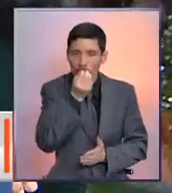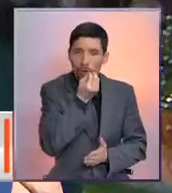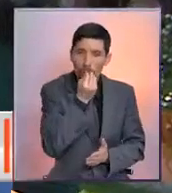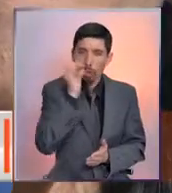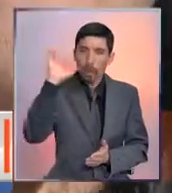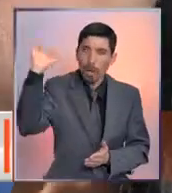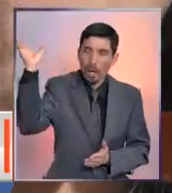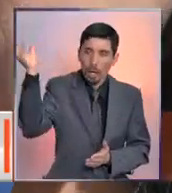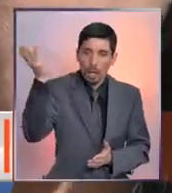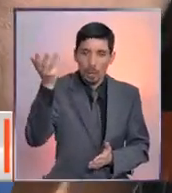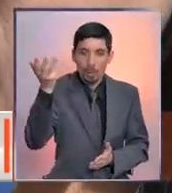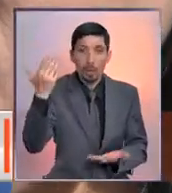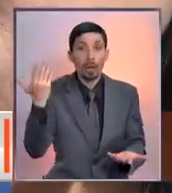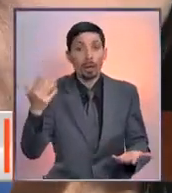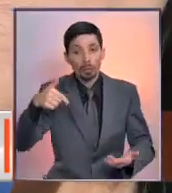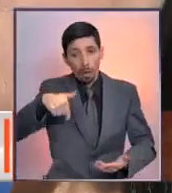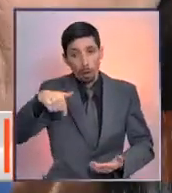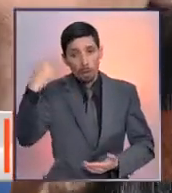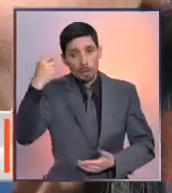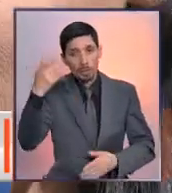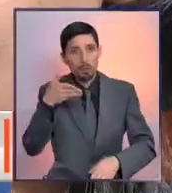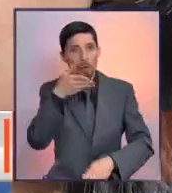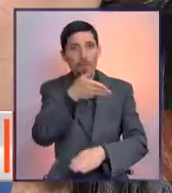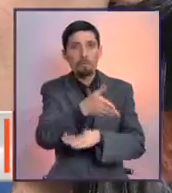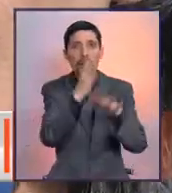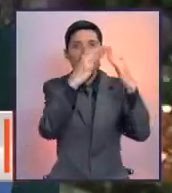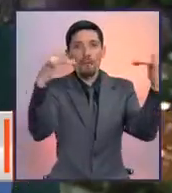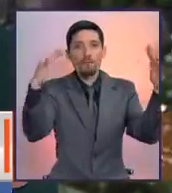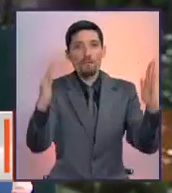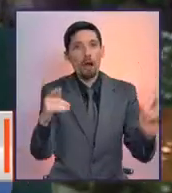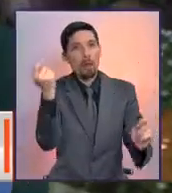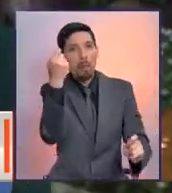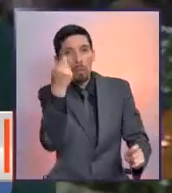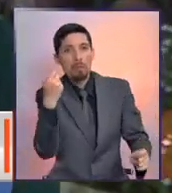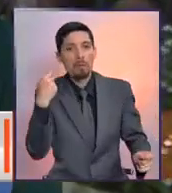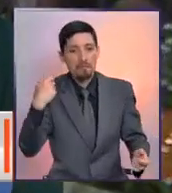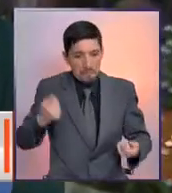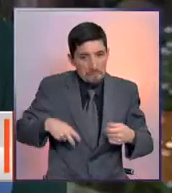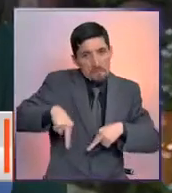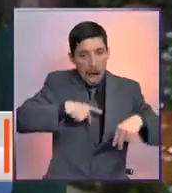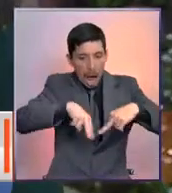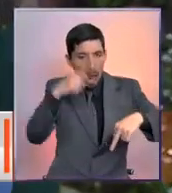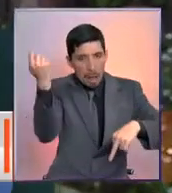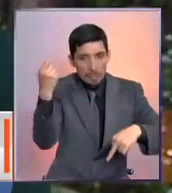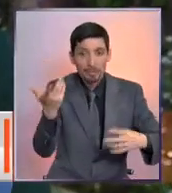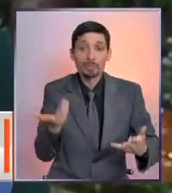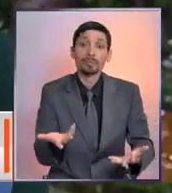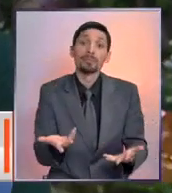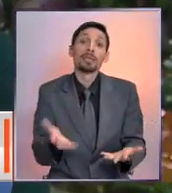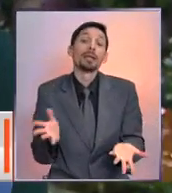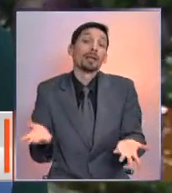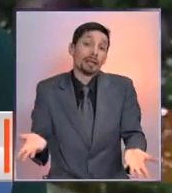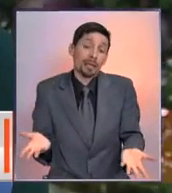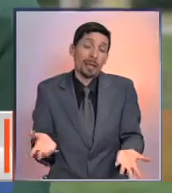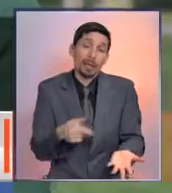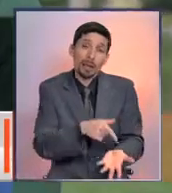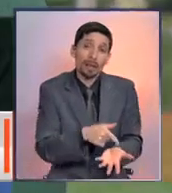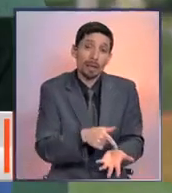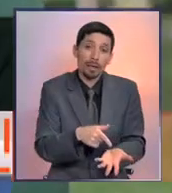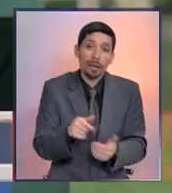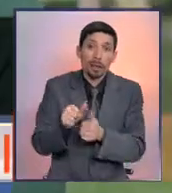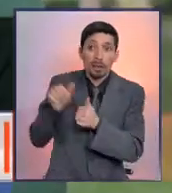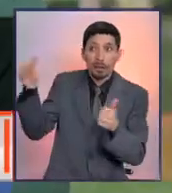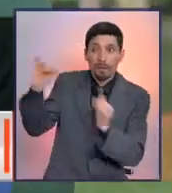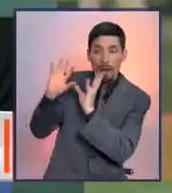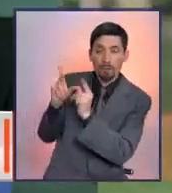este septiembre hasta fue a las fondas y bailó cueca. Las razones para trabajar en Chile son más fuertes que la distancia con su familia. The